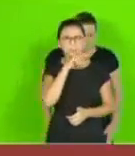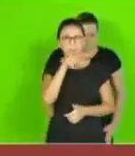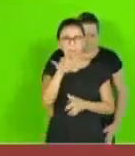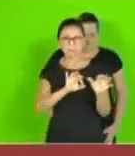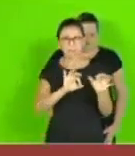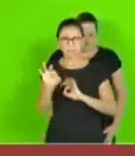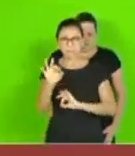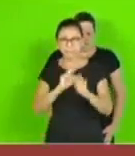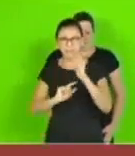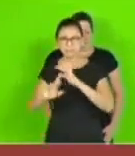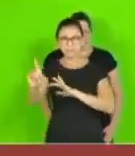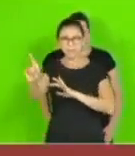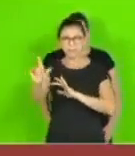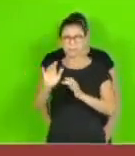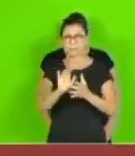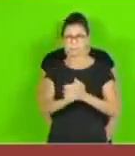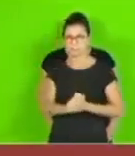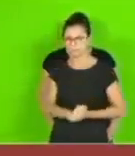and to receive this calling.